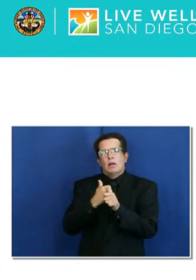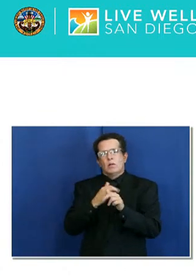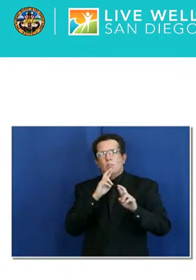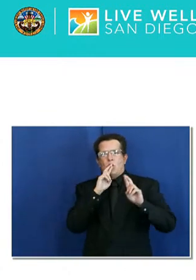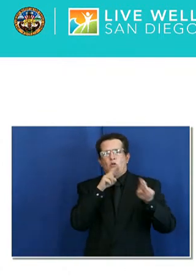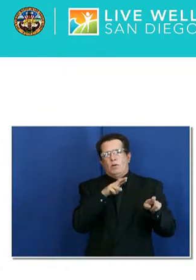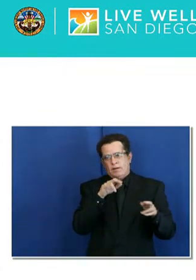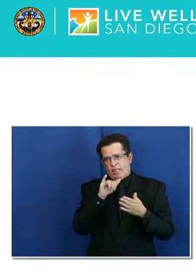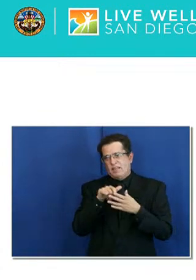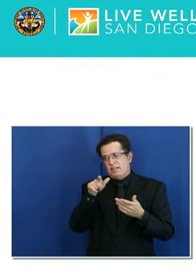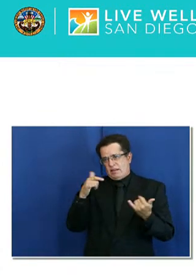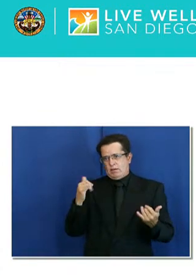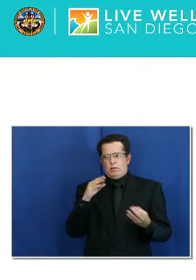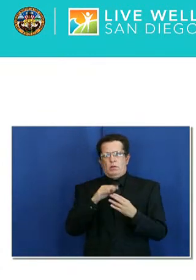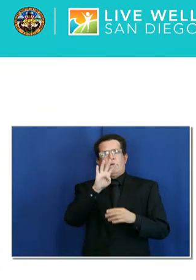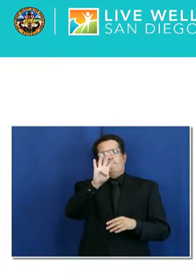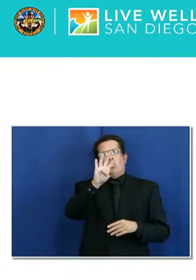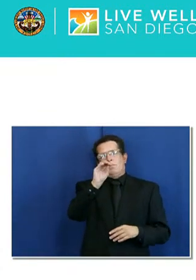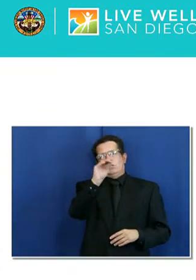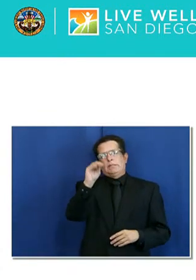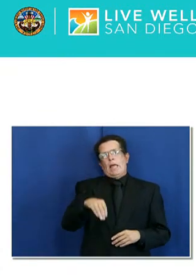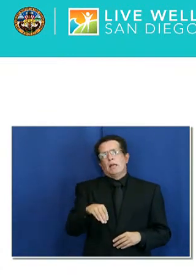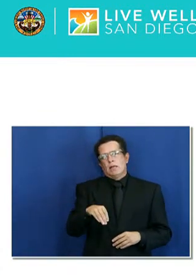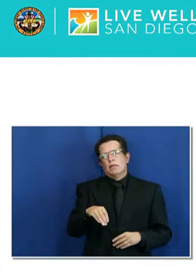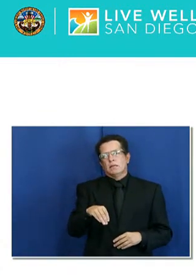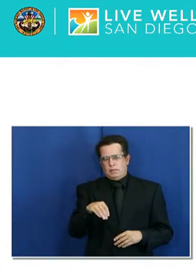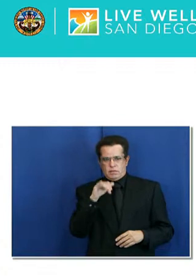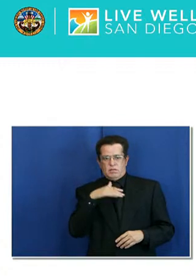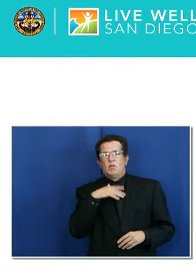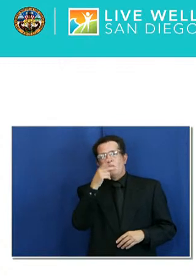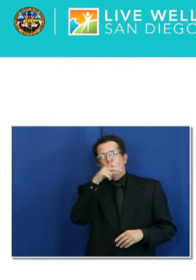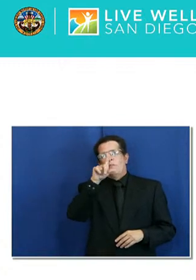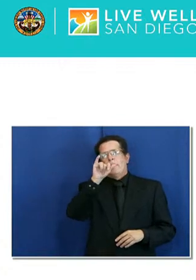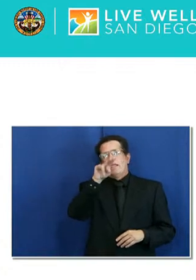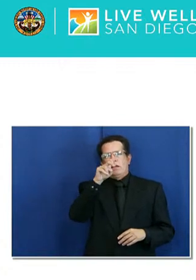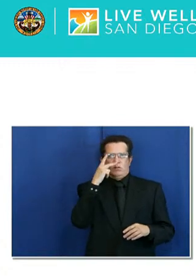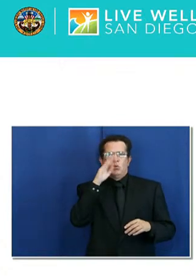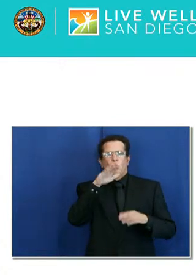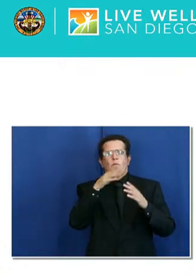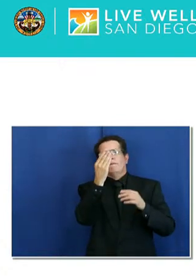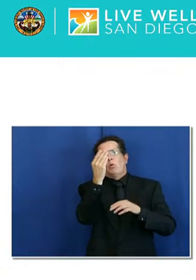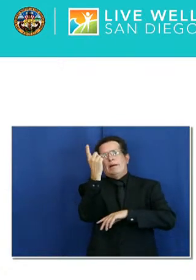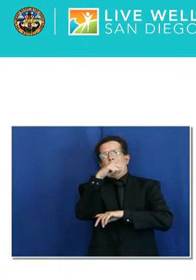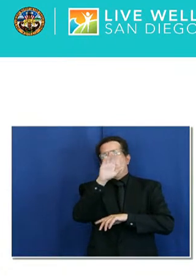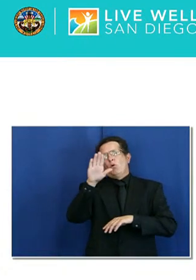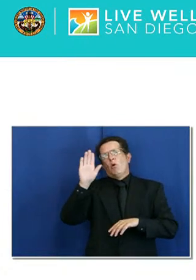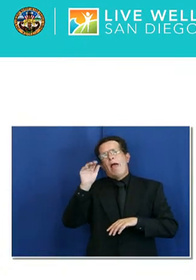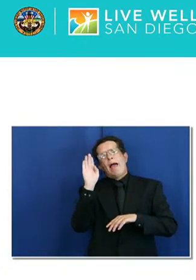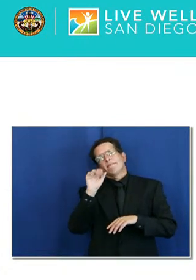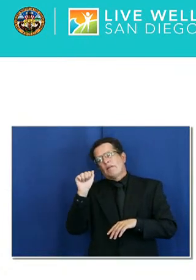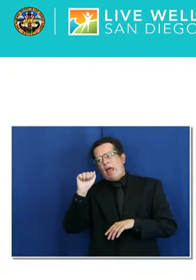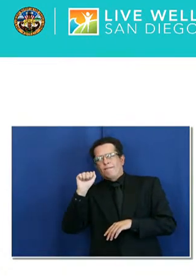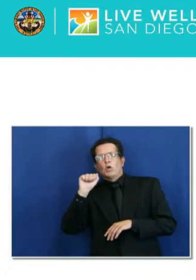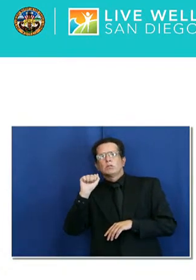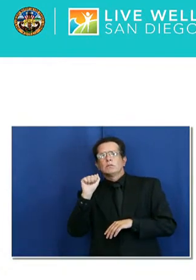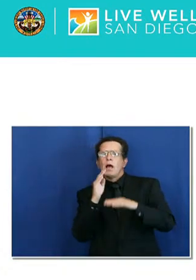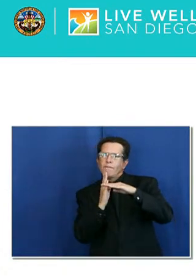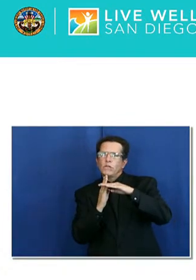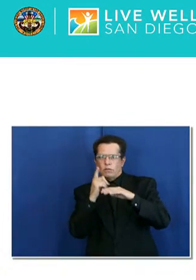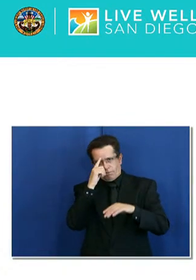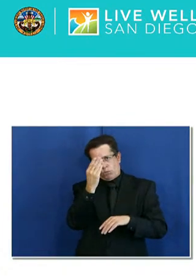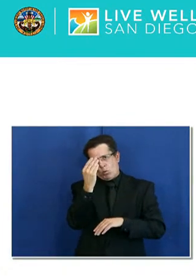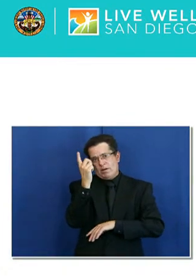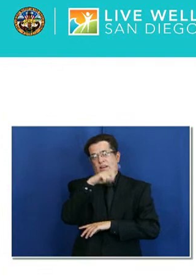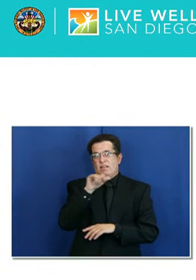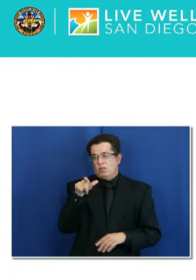that's a 4% percentage of positive. The purple line there representing the 14-day rolling average, which again you see generally trending down, which